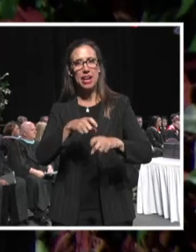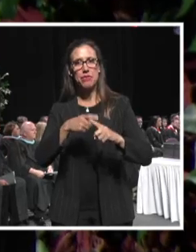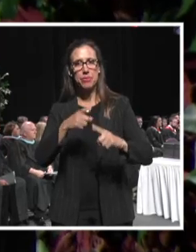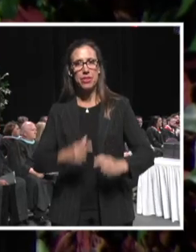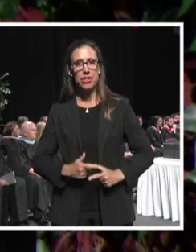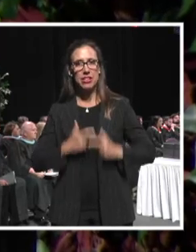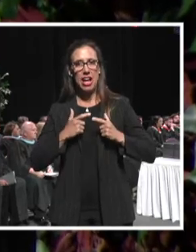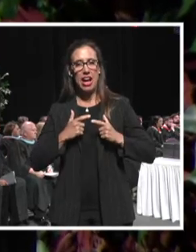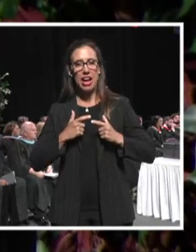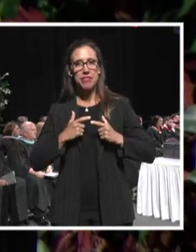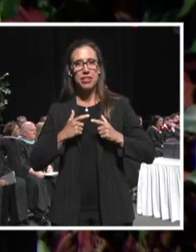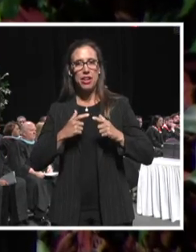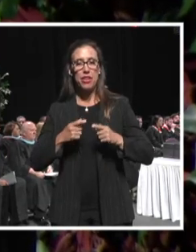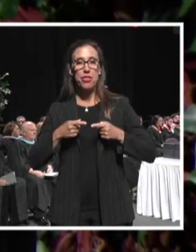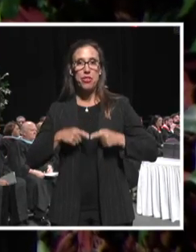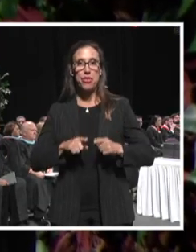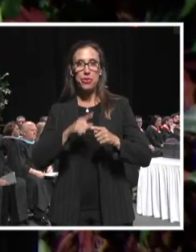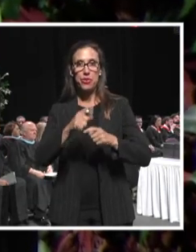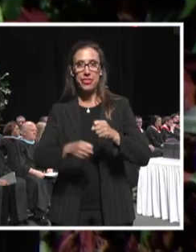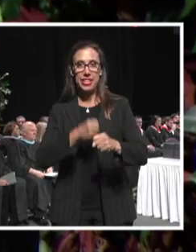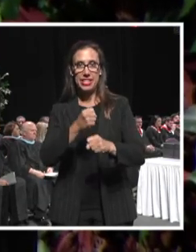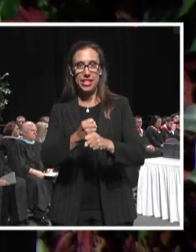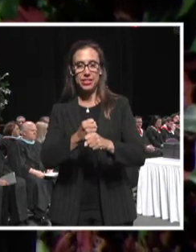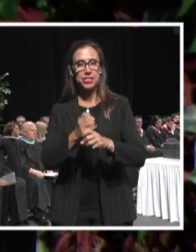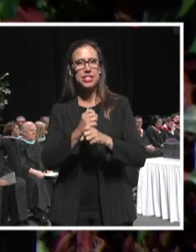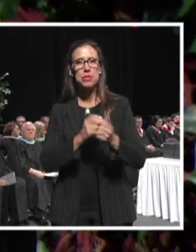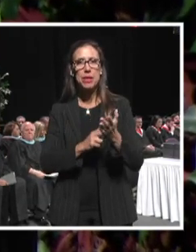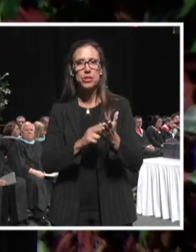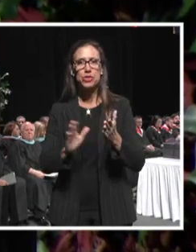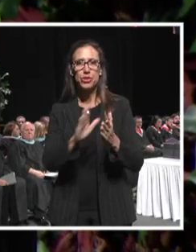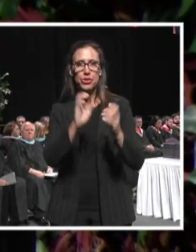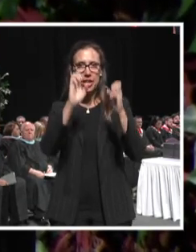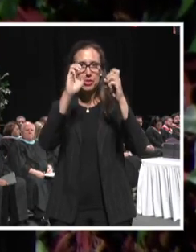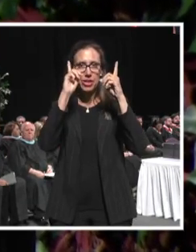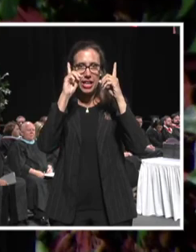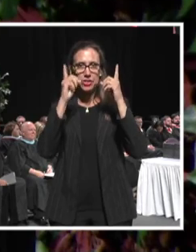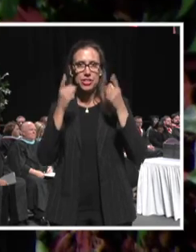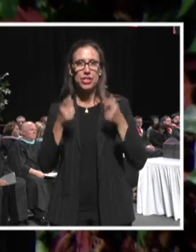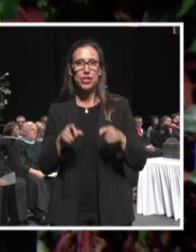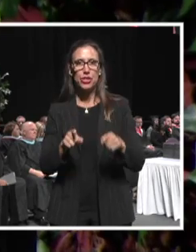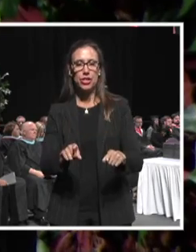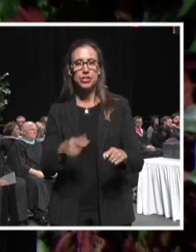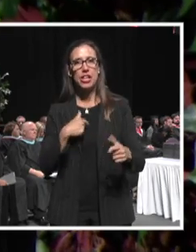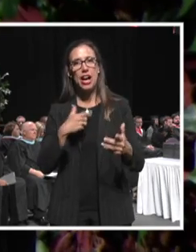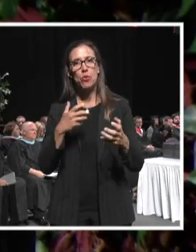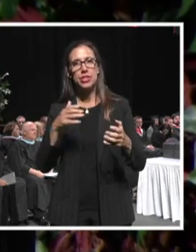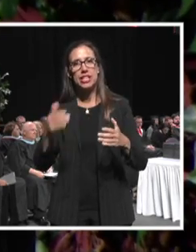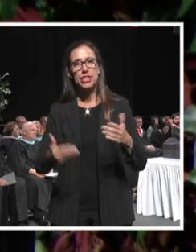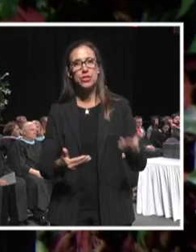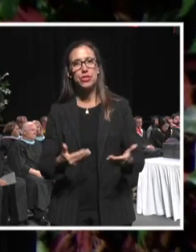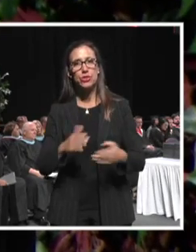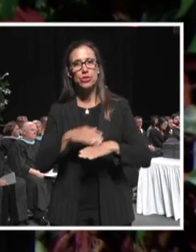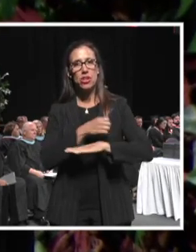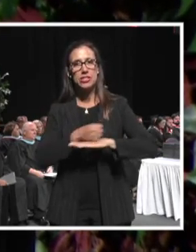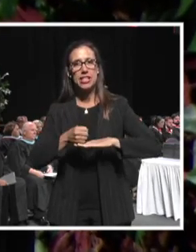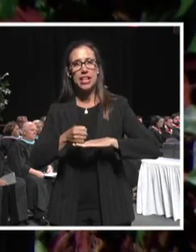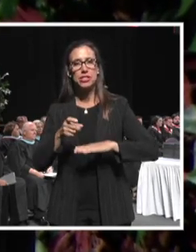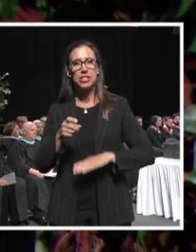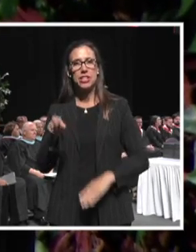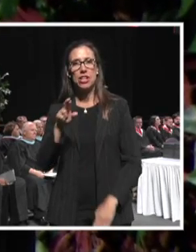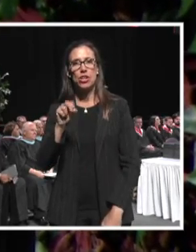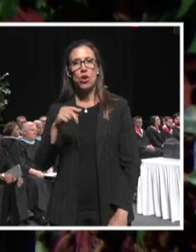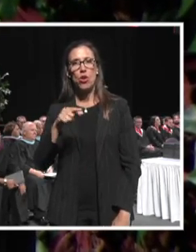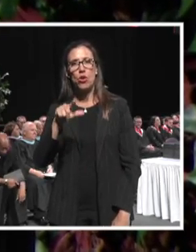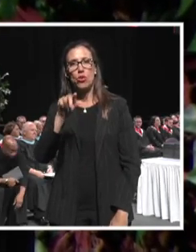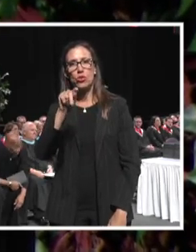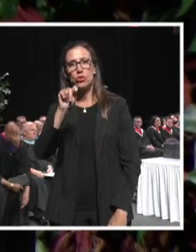lives throughout the years to be sure that your education occurs. I'd like to introduce on stage Dr. John